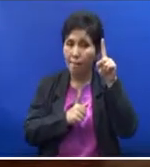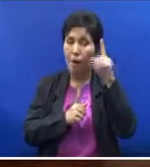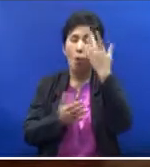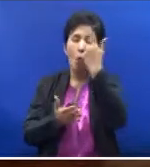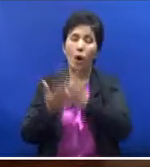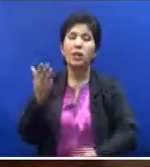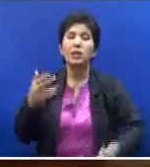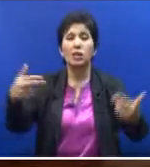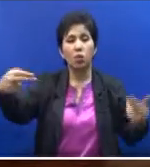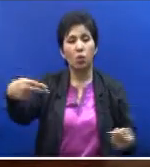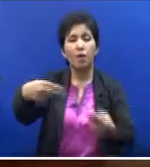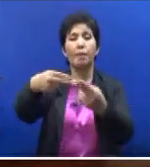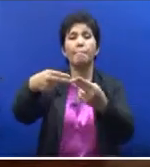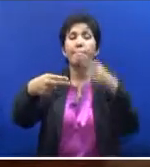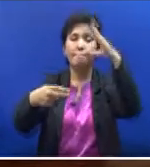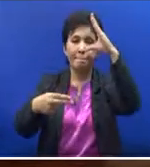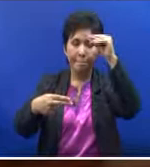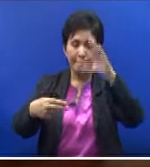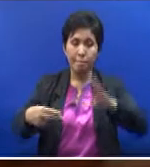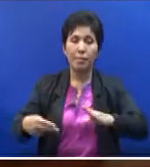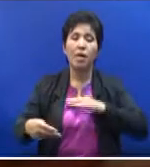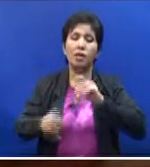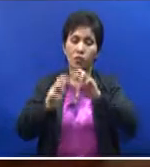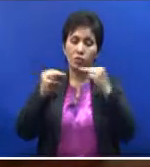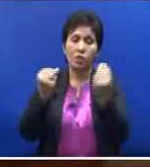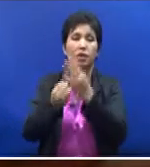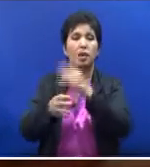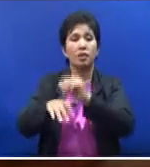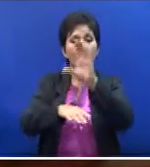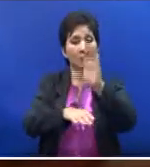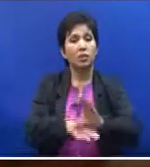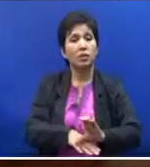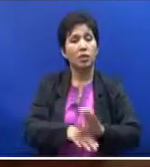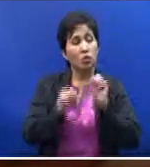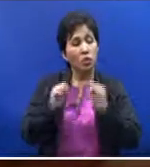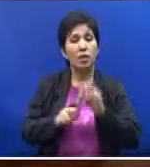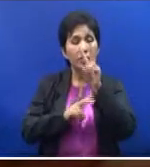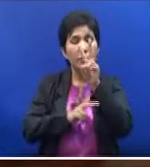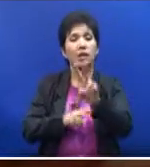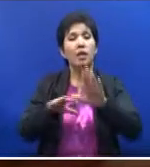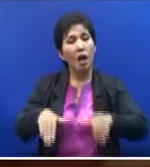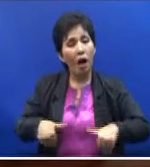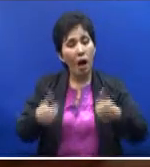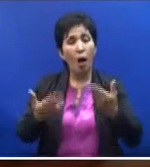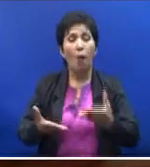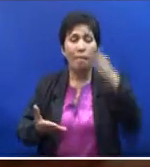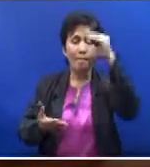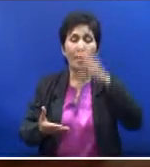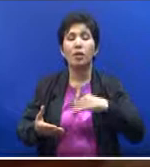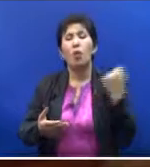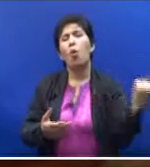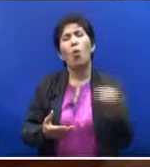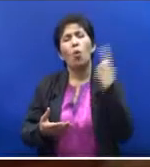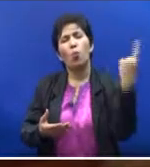what is the connection between man, society, and culture. Okay, so you can see how man